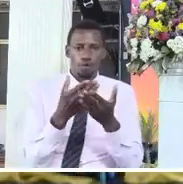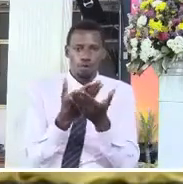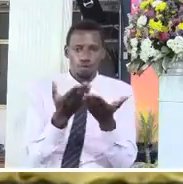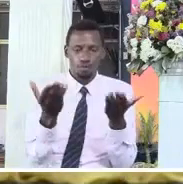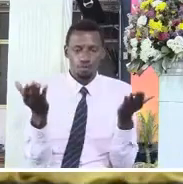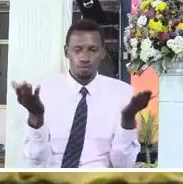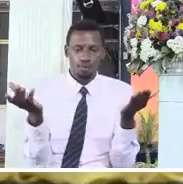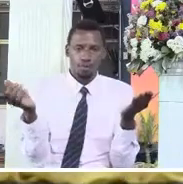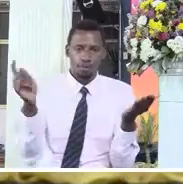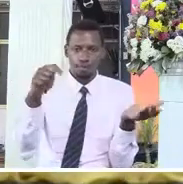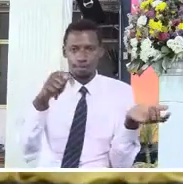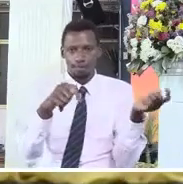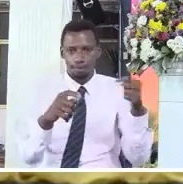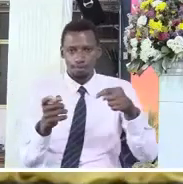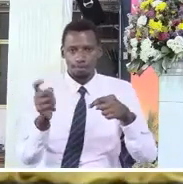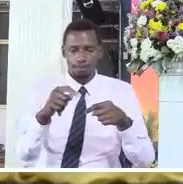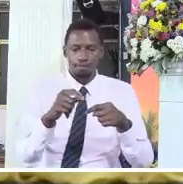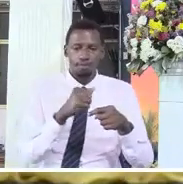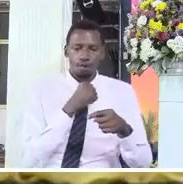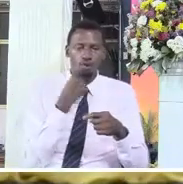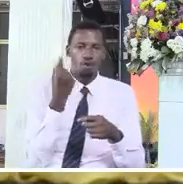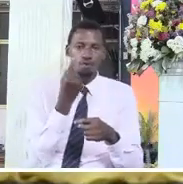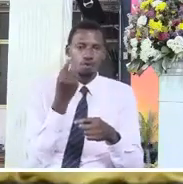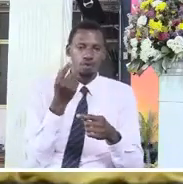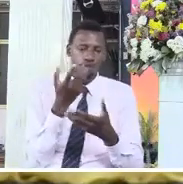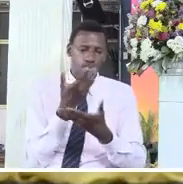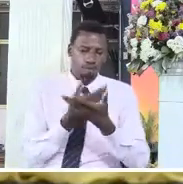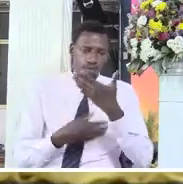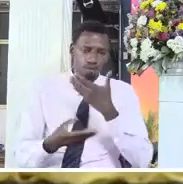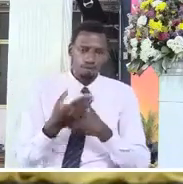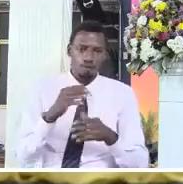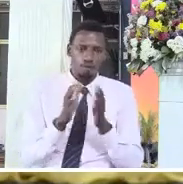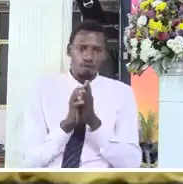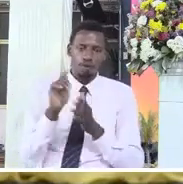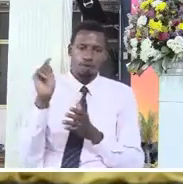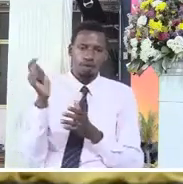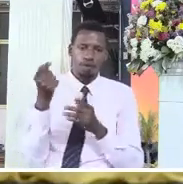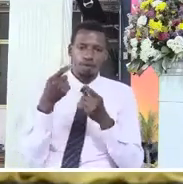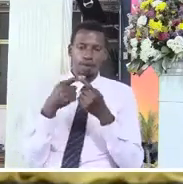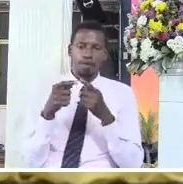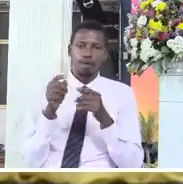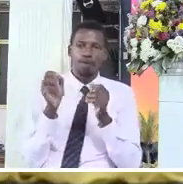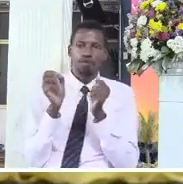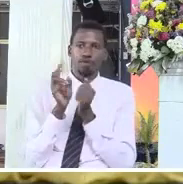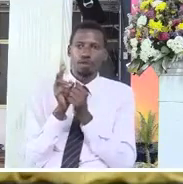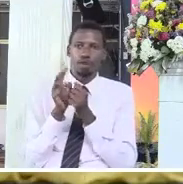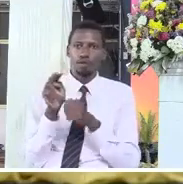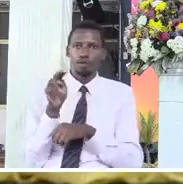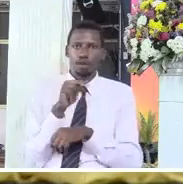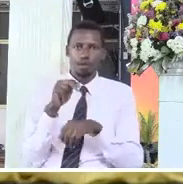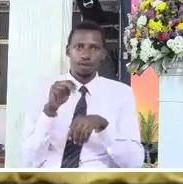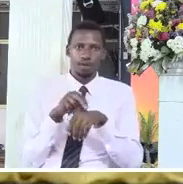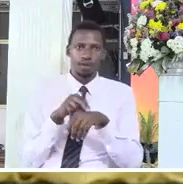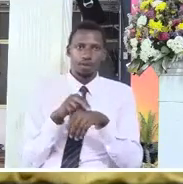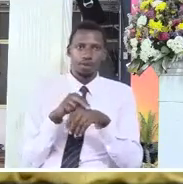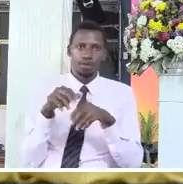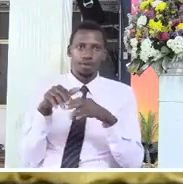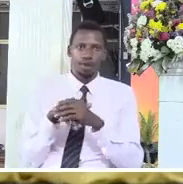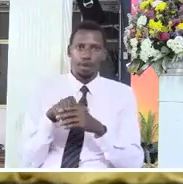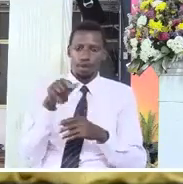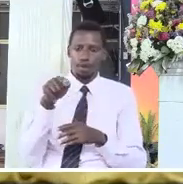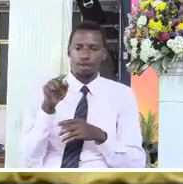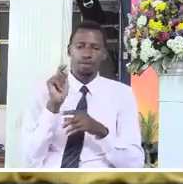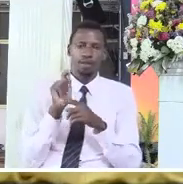to come. Now not only interact with the Kenyans, but the 12 nations or so within this